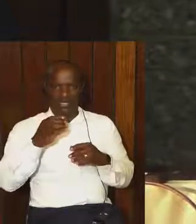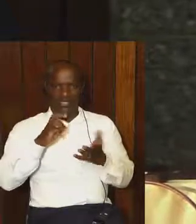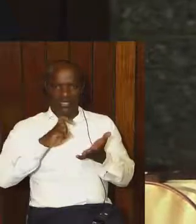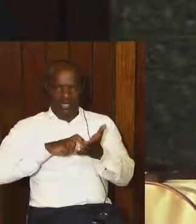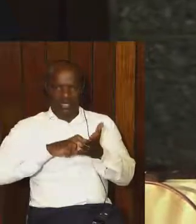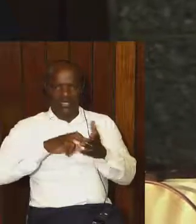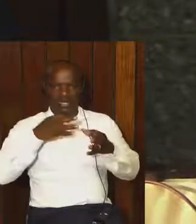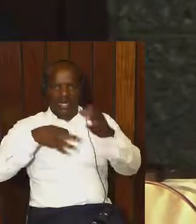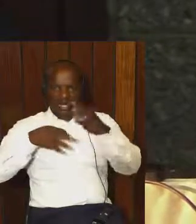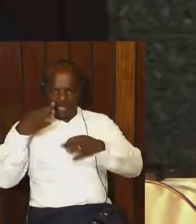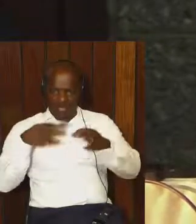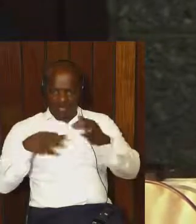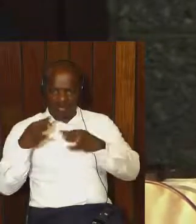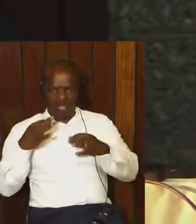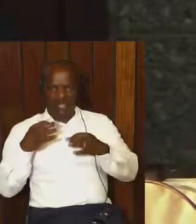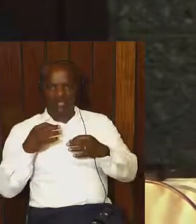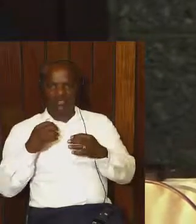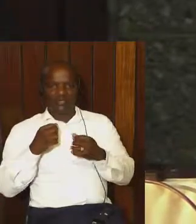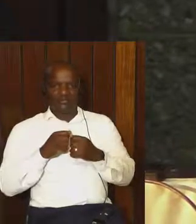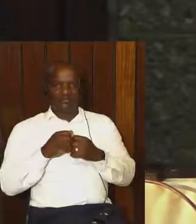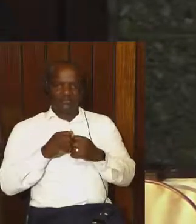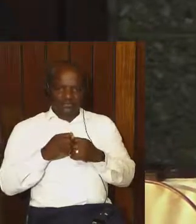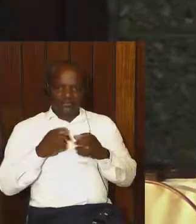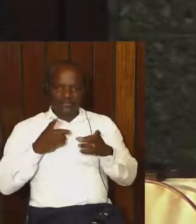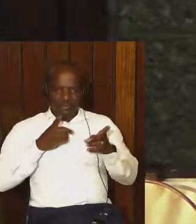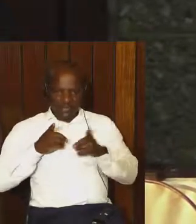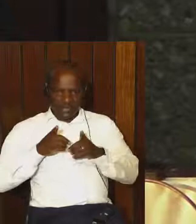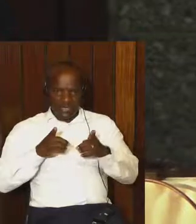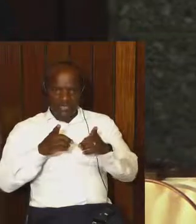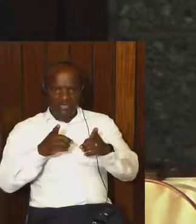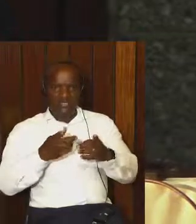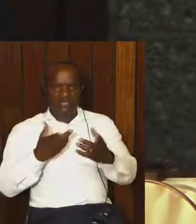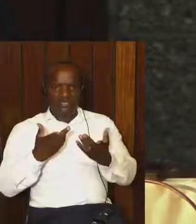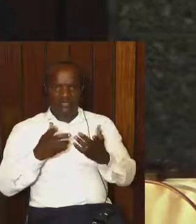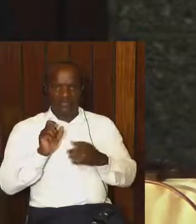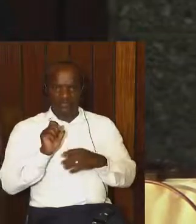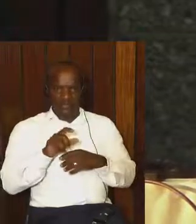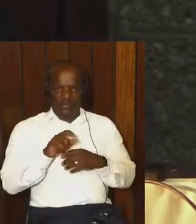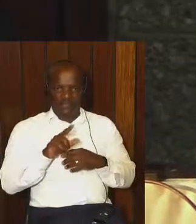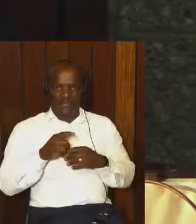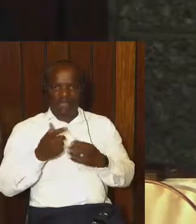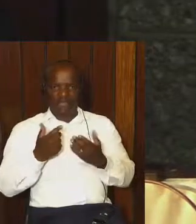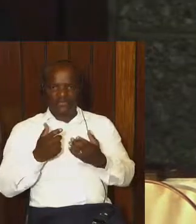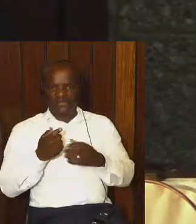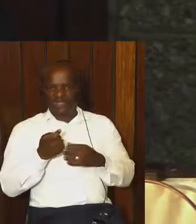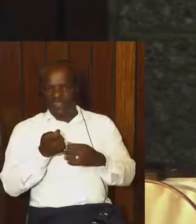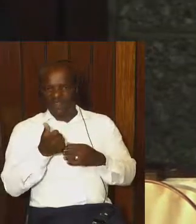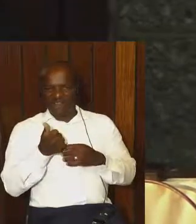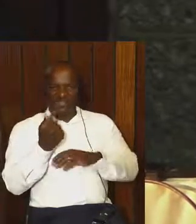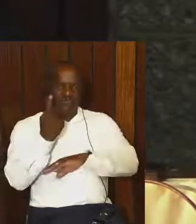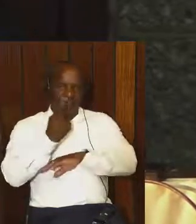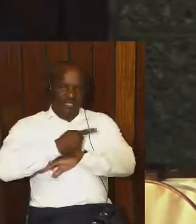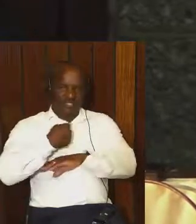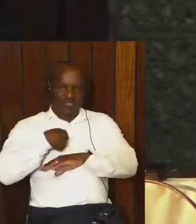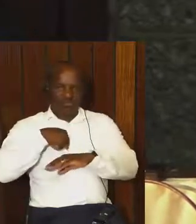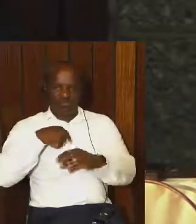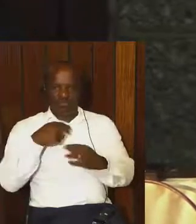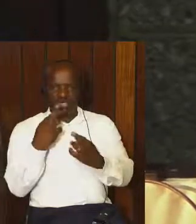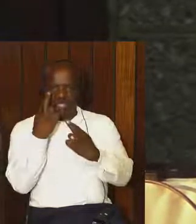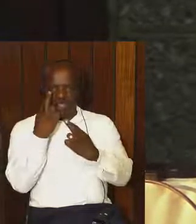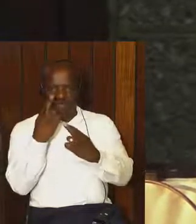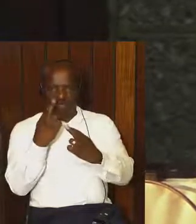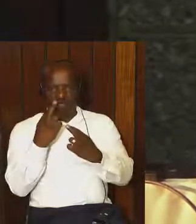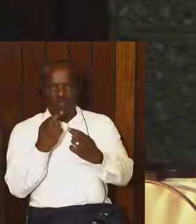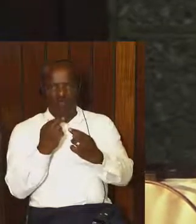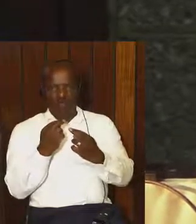the MEC is at pains to ask me for direction in that regard. So within the next few days, we hope to conclude that meeting with